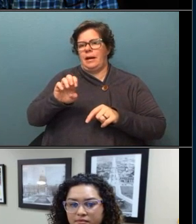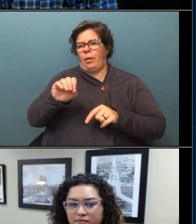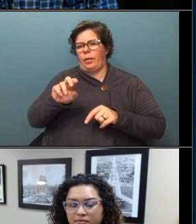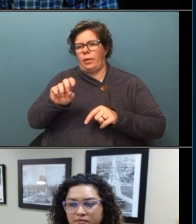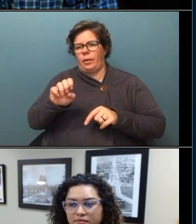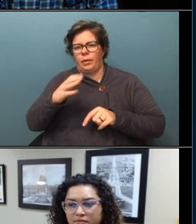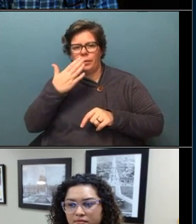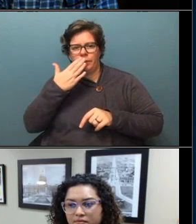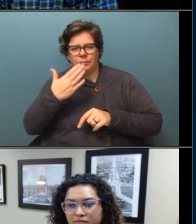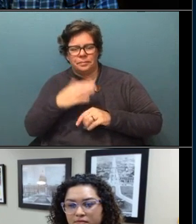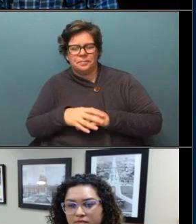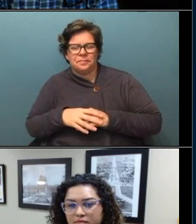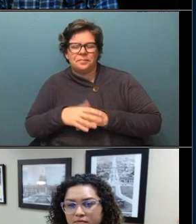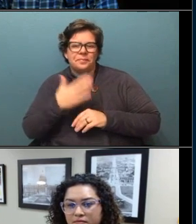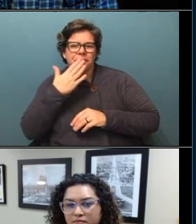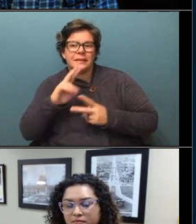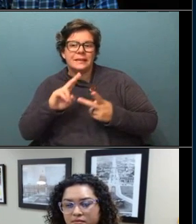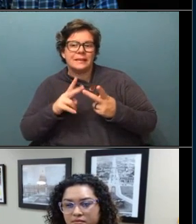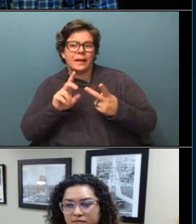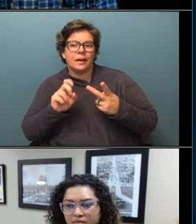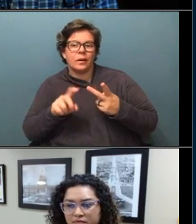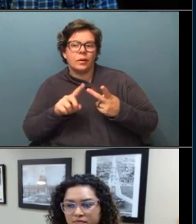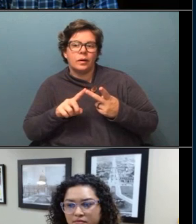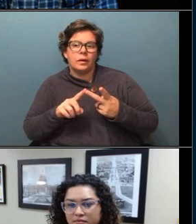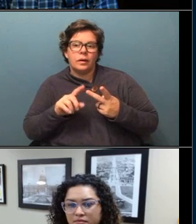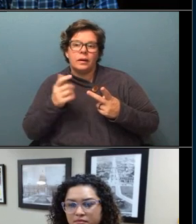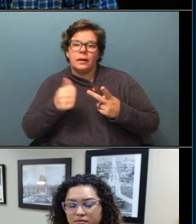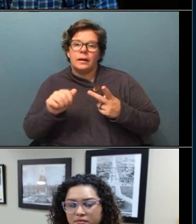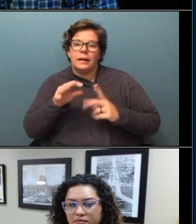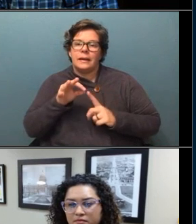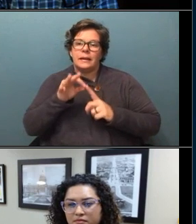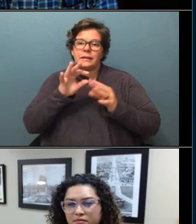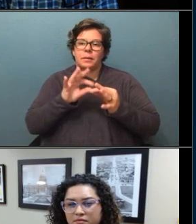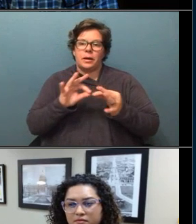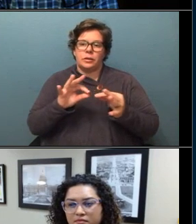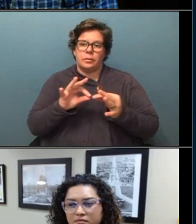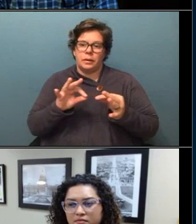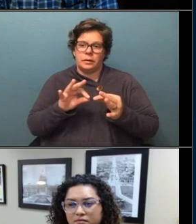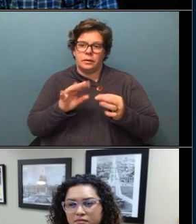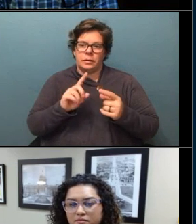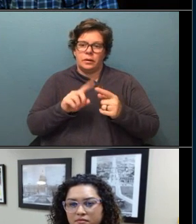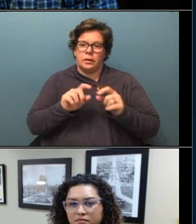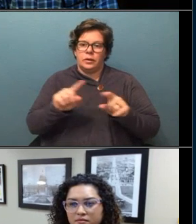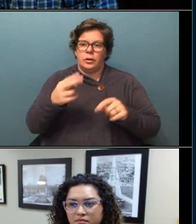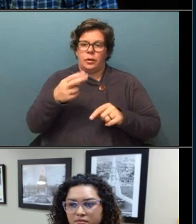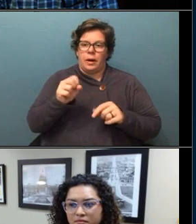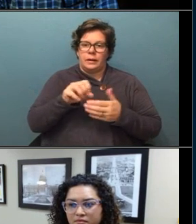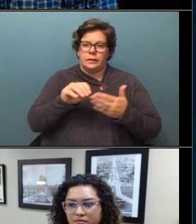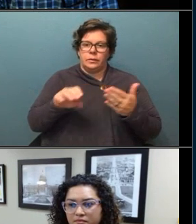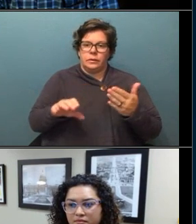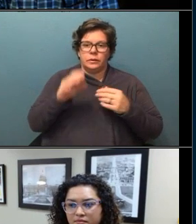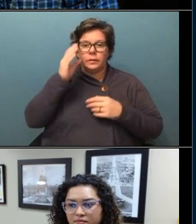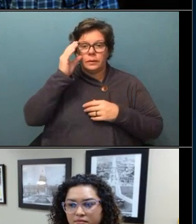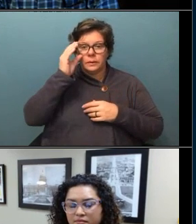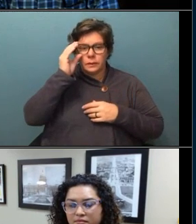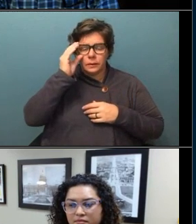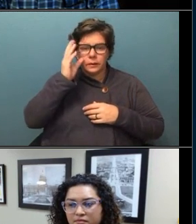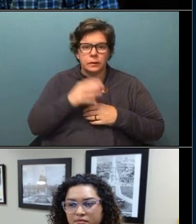Thanks, Belinda. All right, and the second question is there any special messaging going to our high school students?